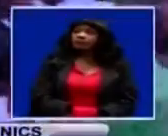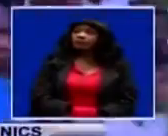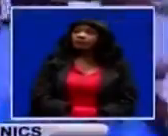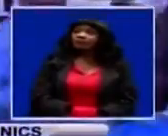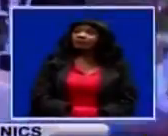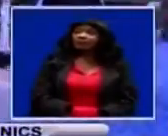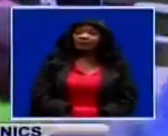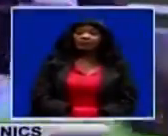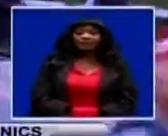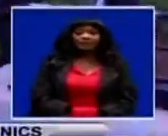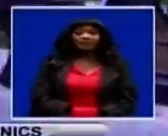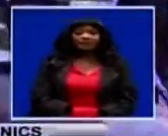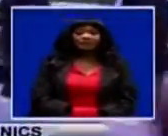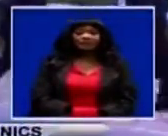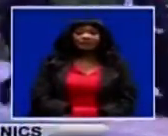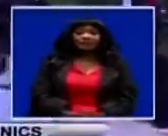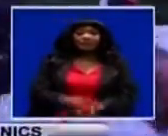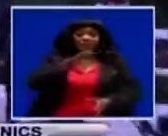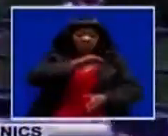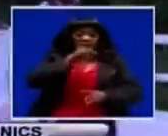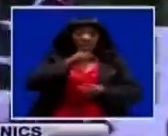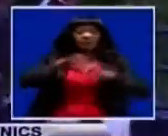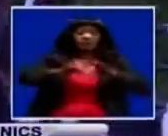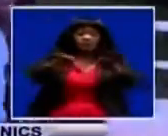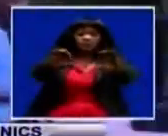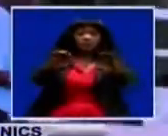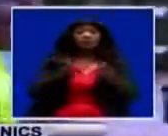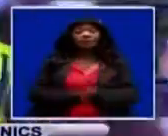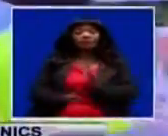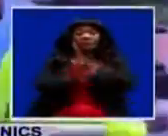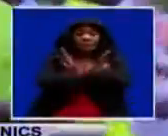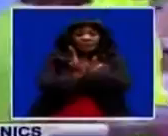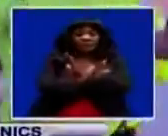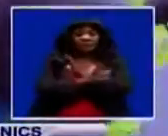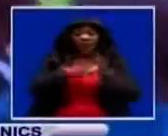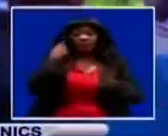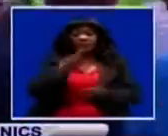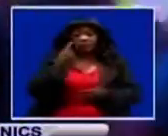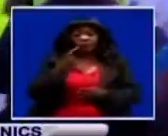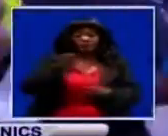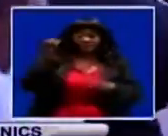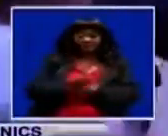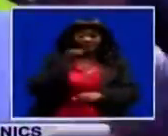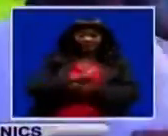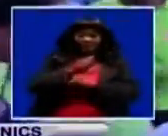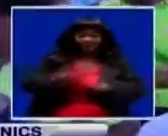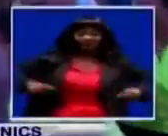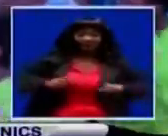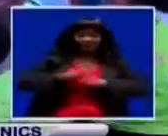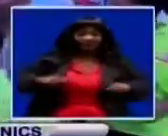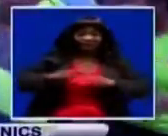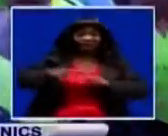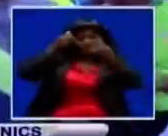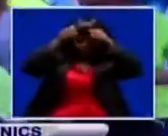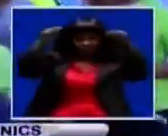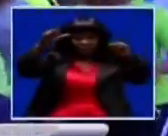He has continued with his mission to create a healthy Zambia through healthy living and exercise. President